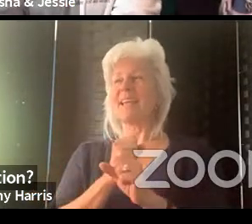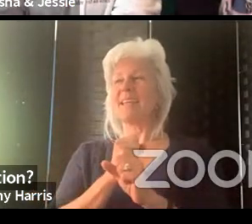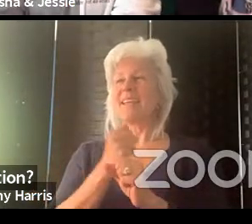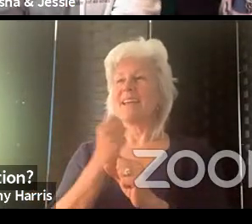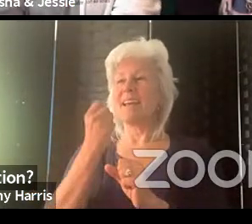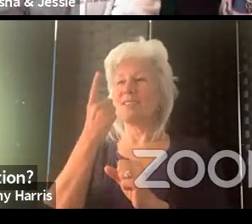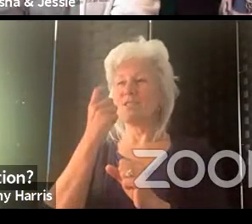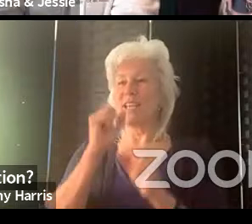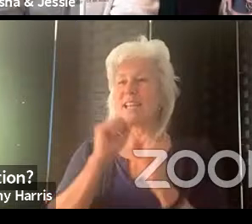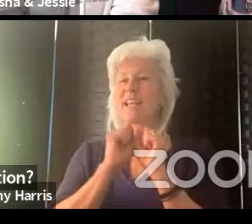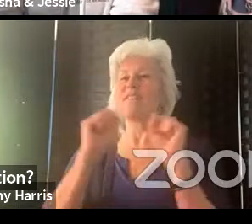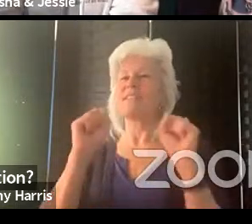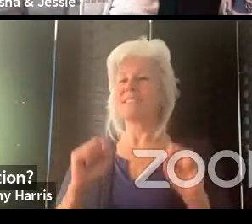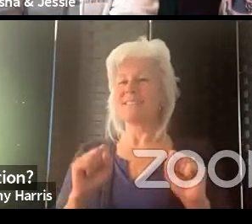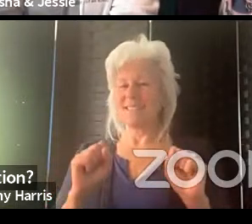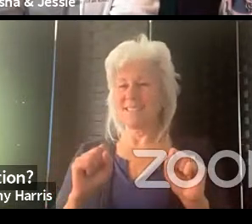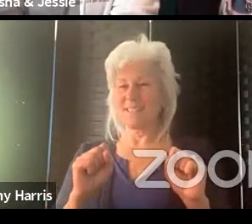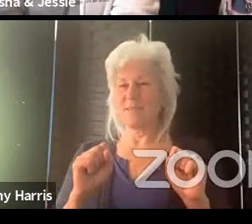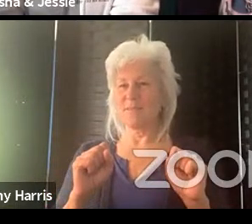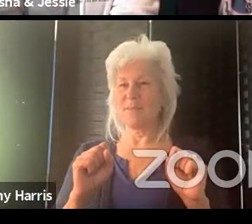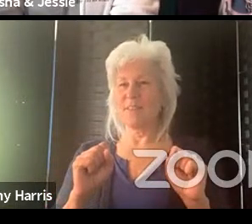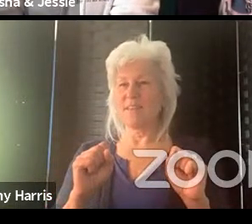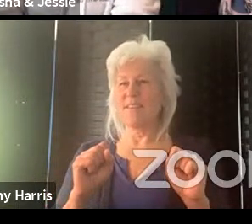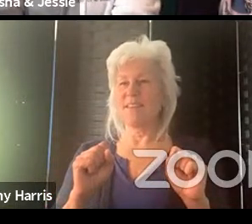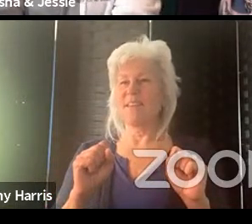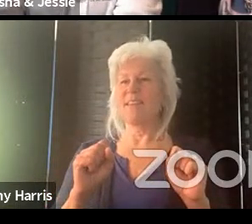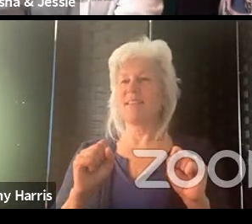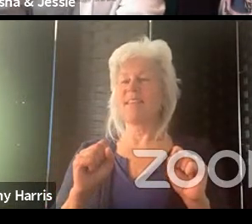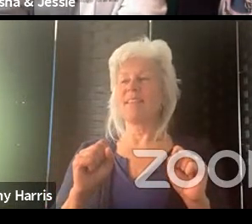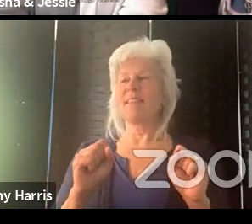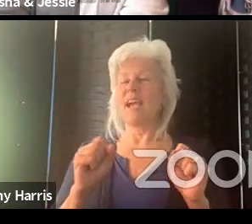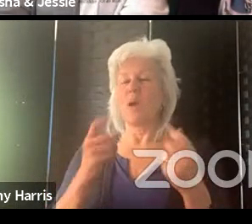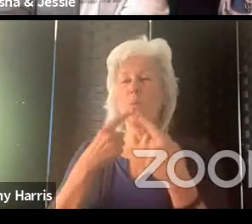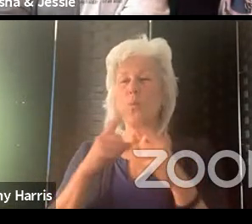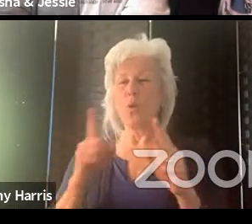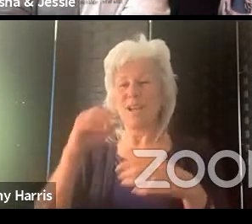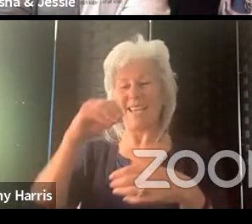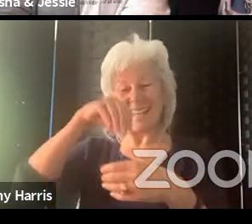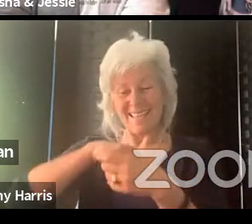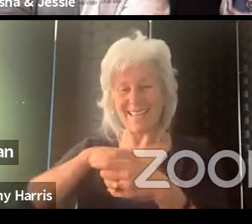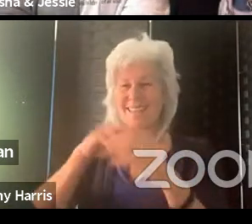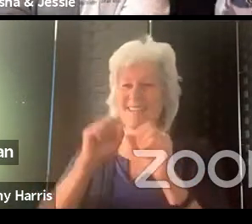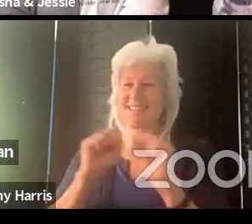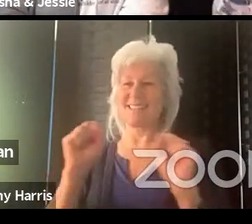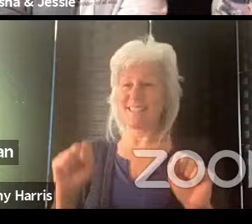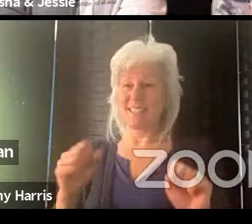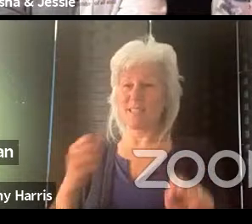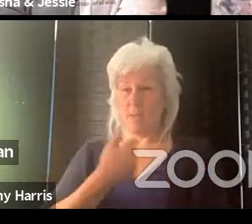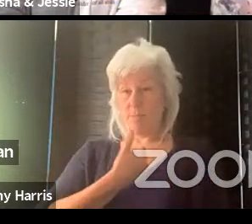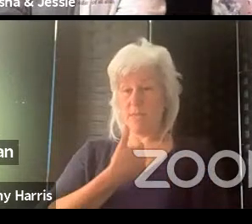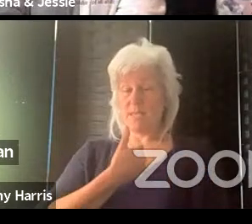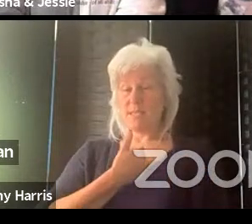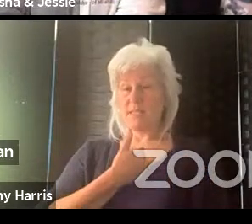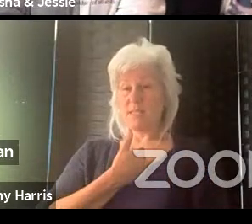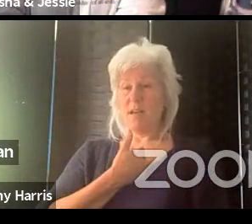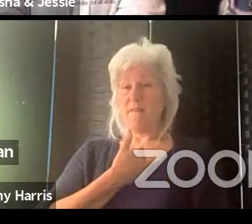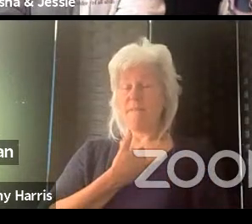fruit within the educational system. I personally